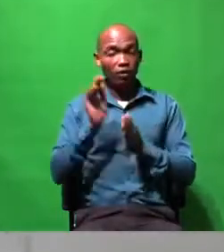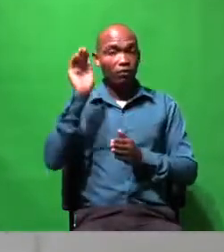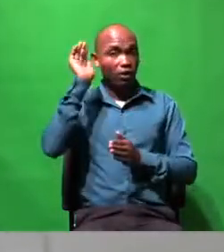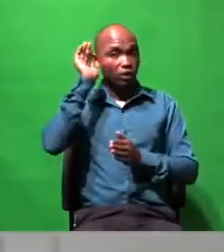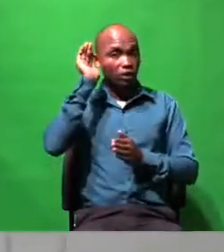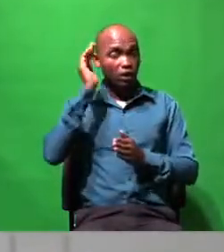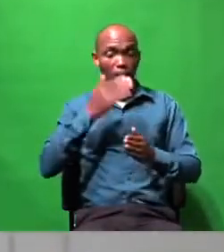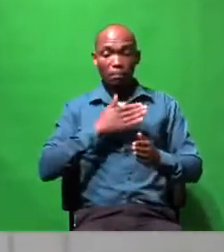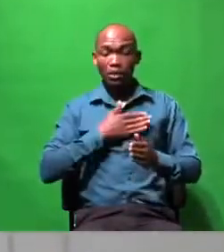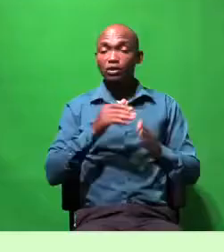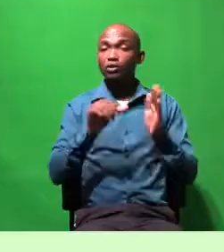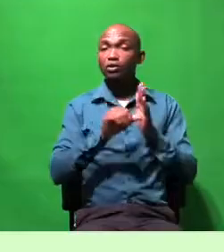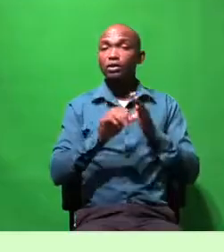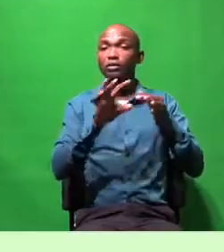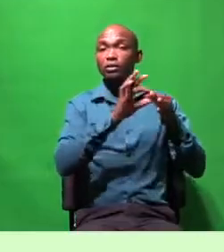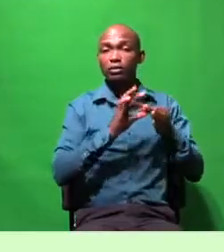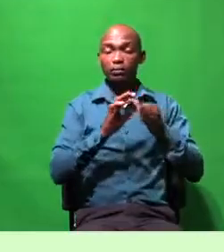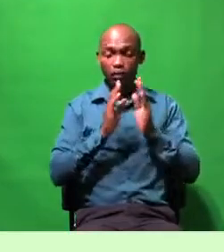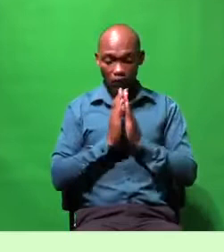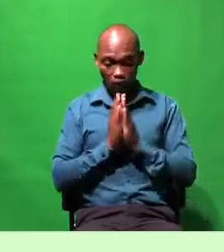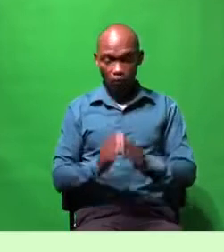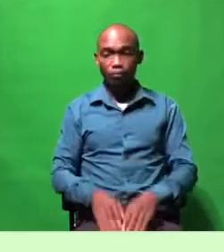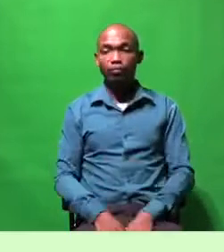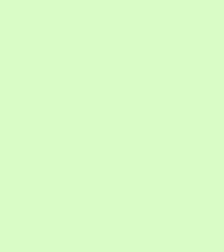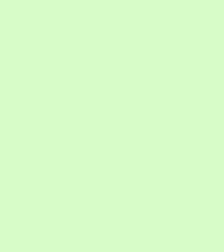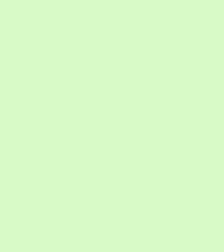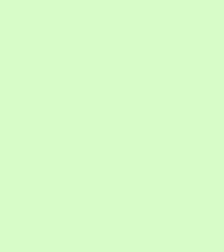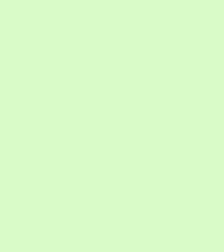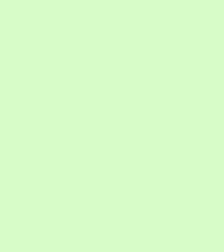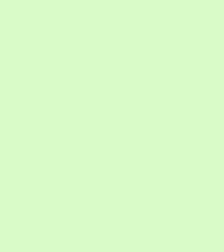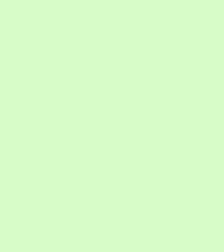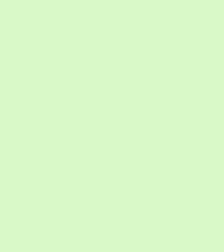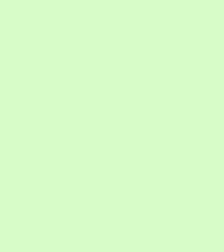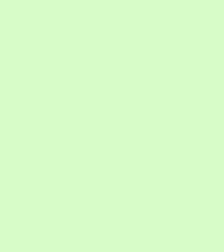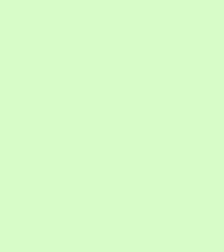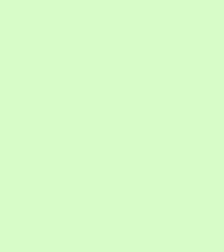listening, my student, and your participation.